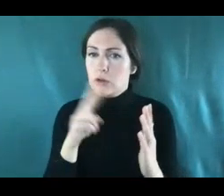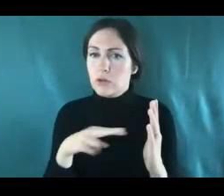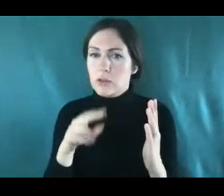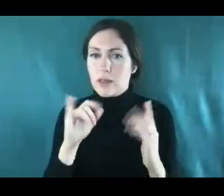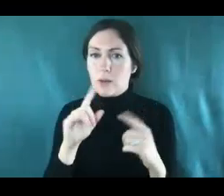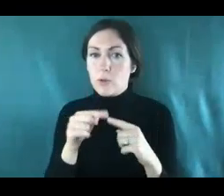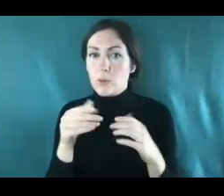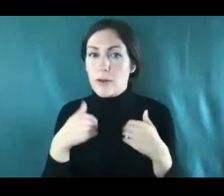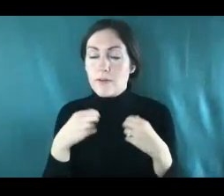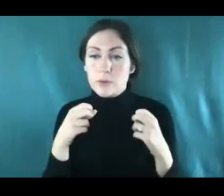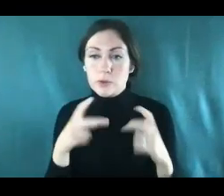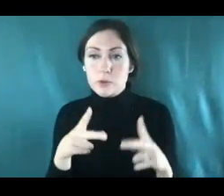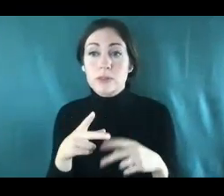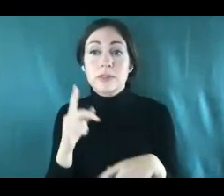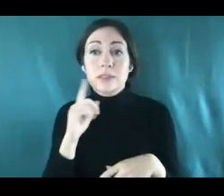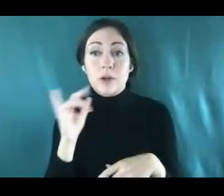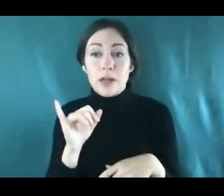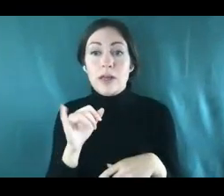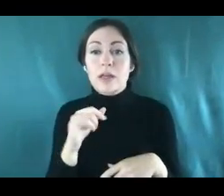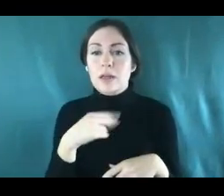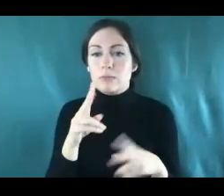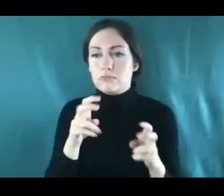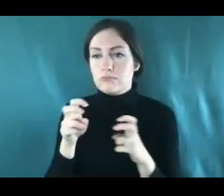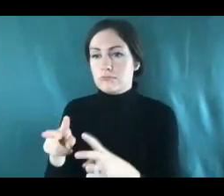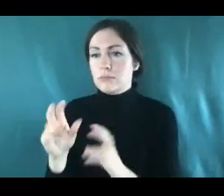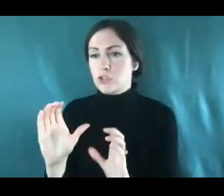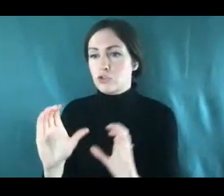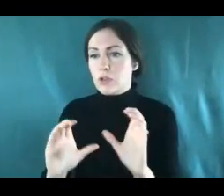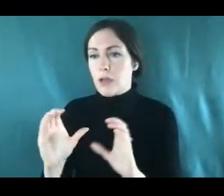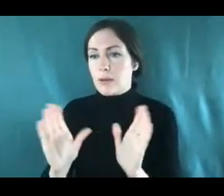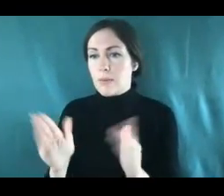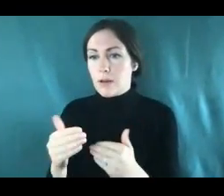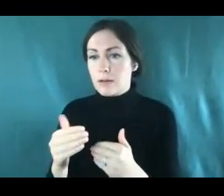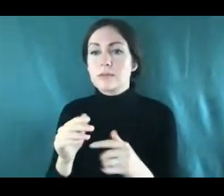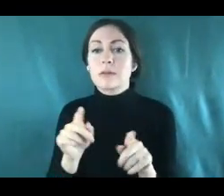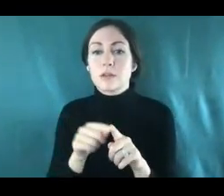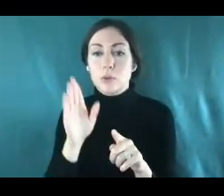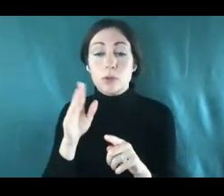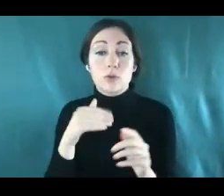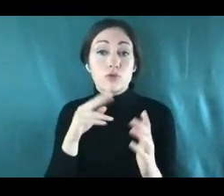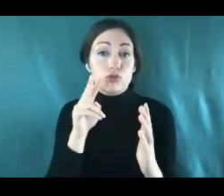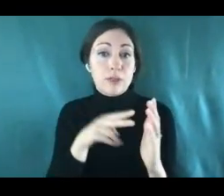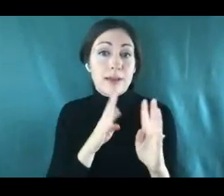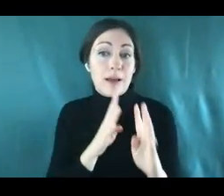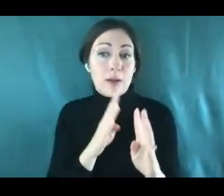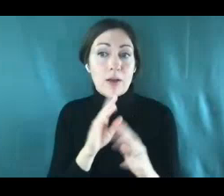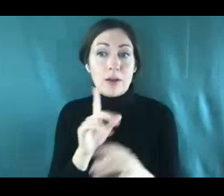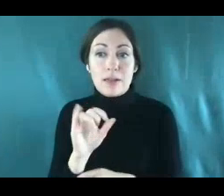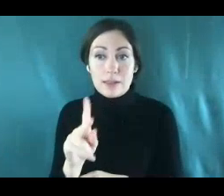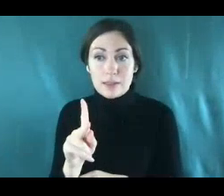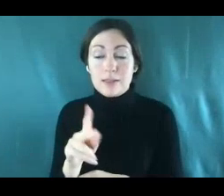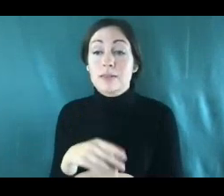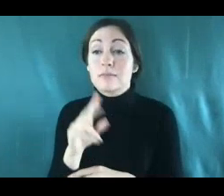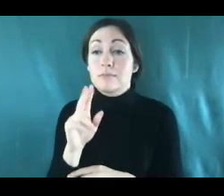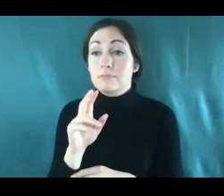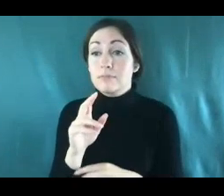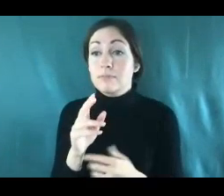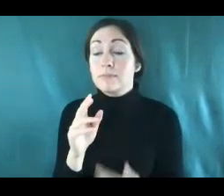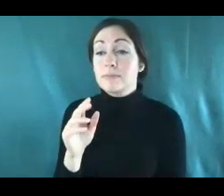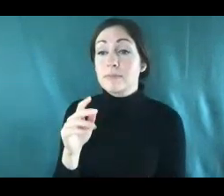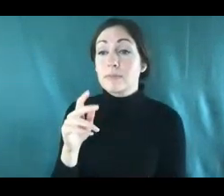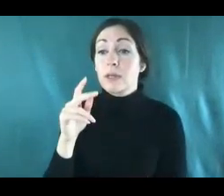you get a chance. It sounds like we're dropping that in the chat box, but I'll once again also read the link here. So that link is going to be